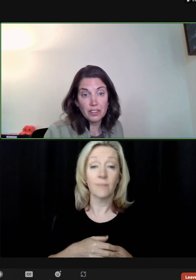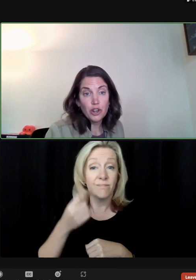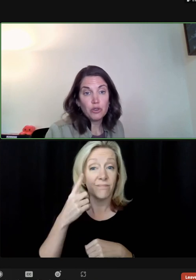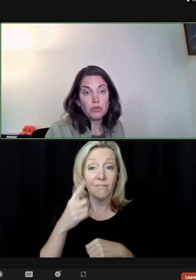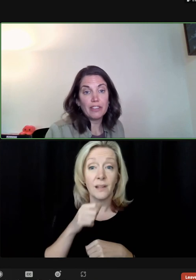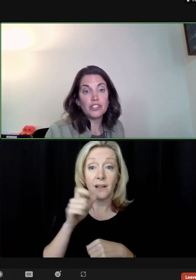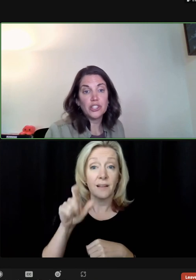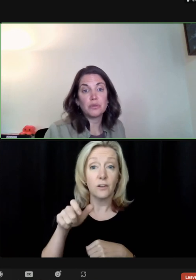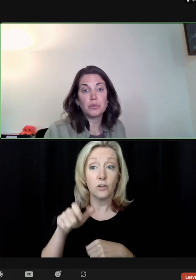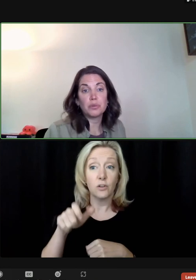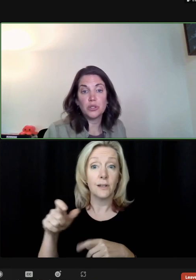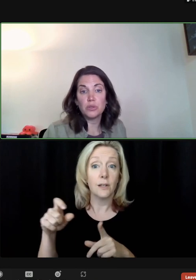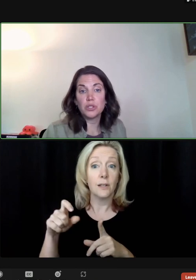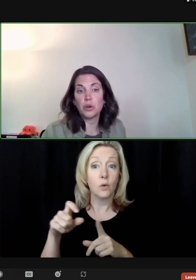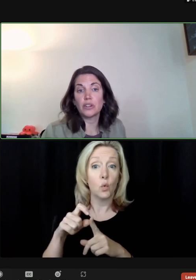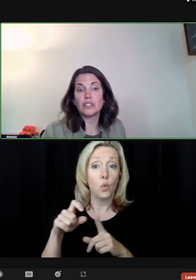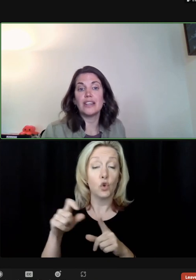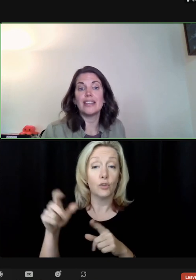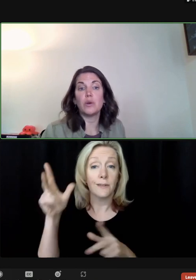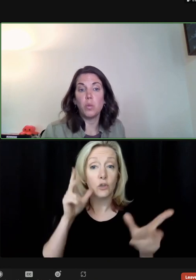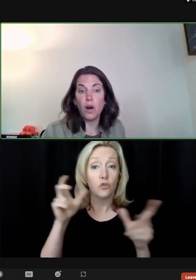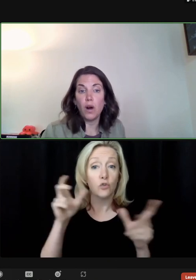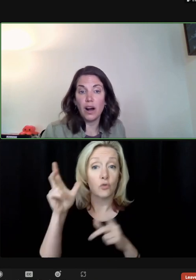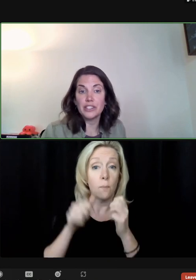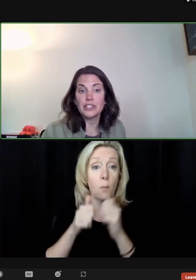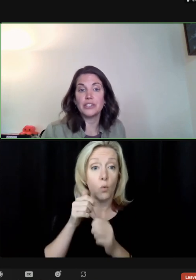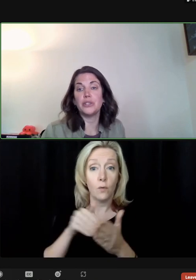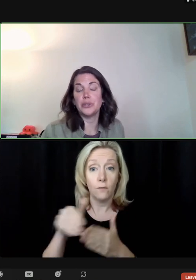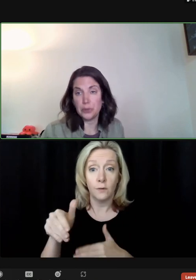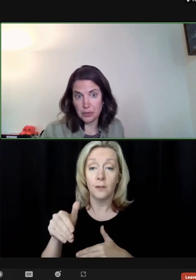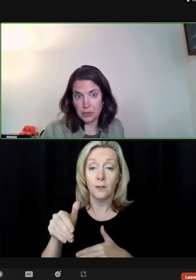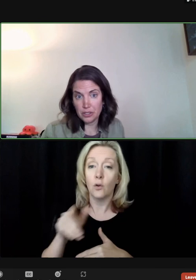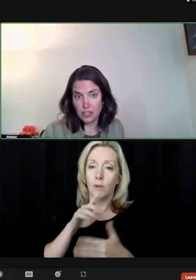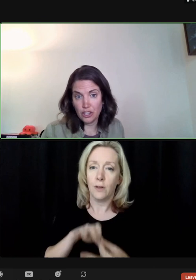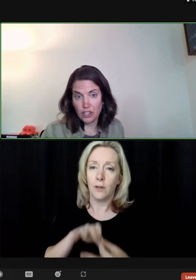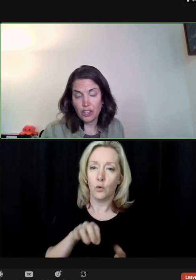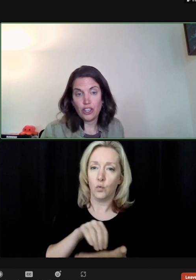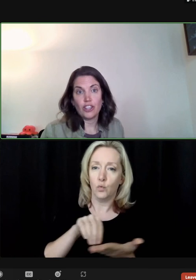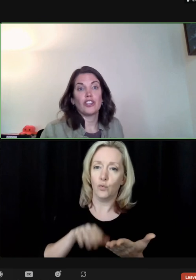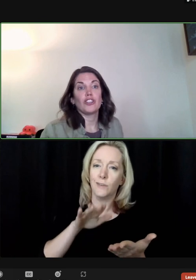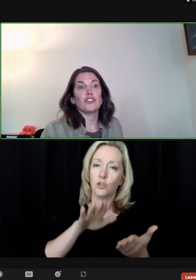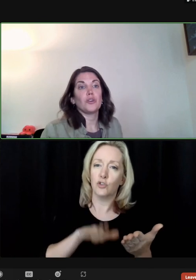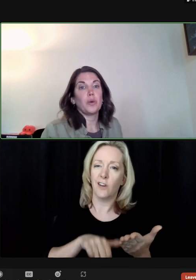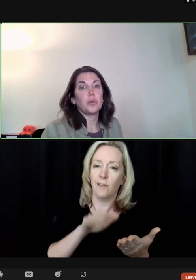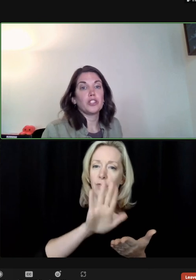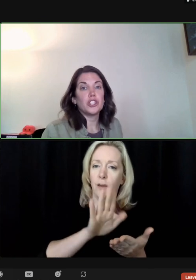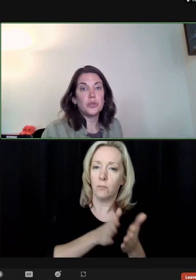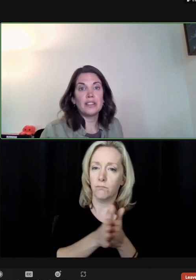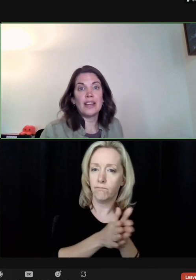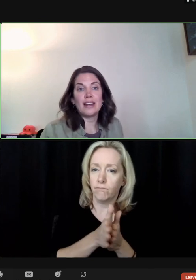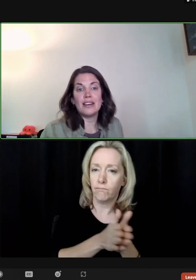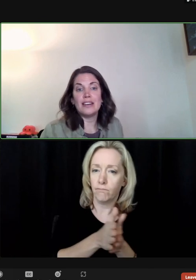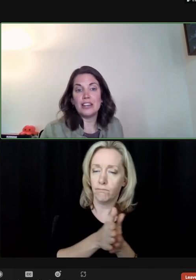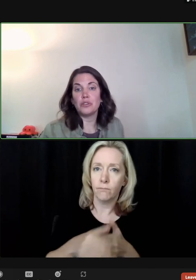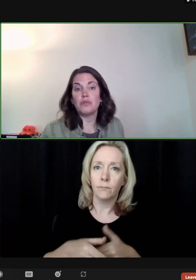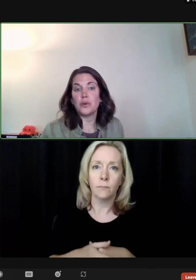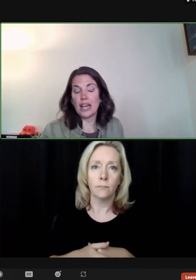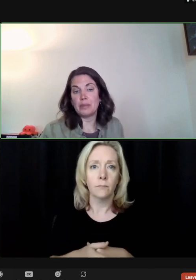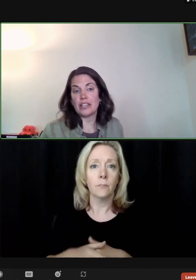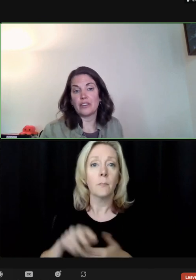most often. Rather, children produce the words that they want to use. So when we're choosing